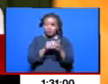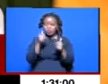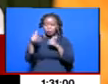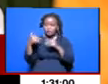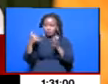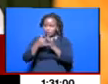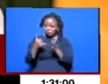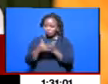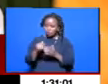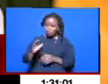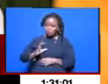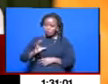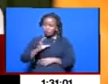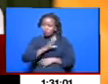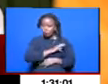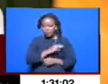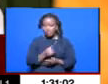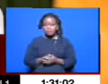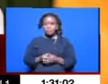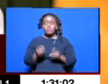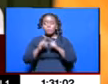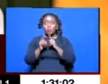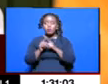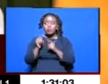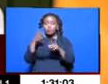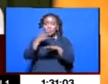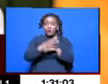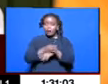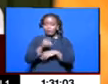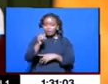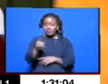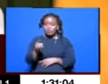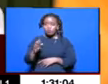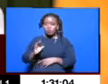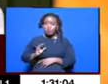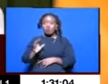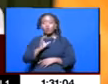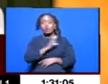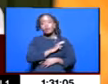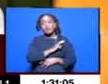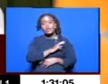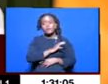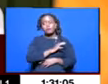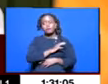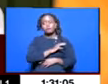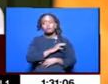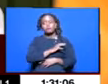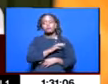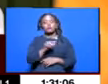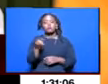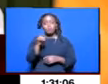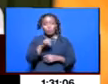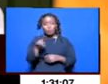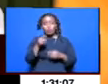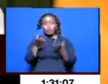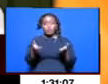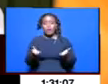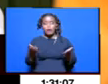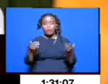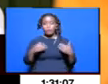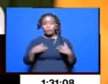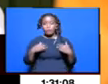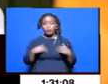report. It is out of which the steering committee that we now have